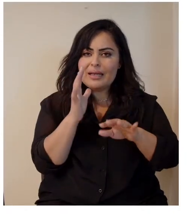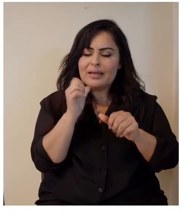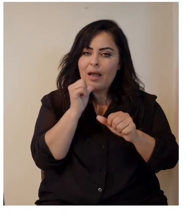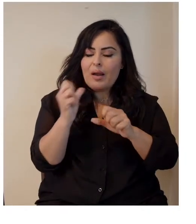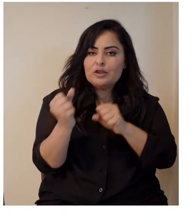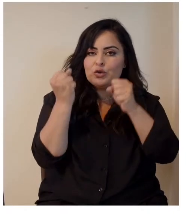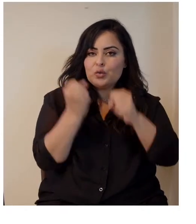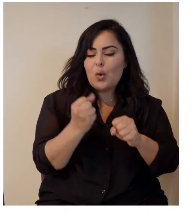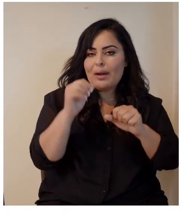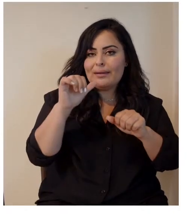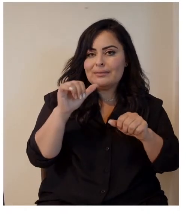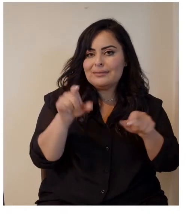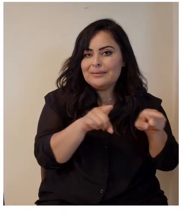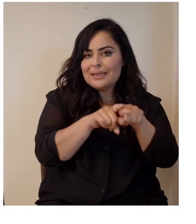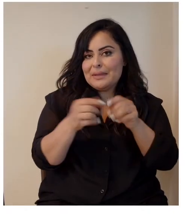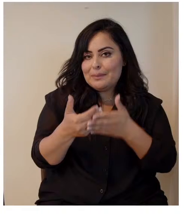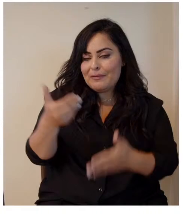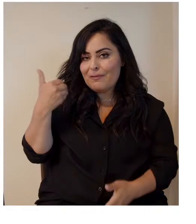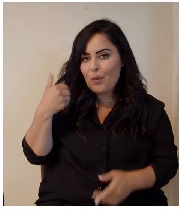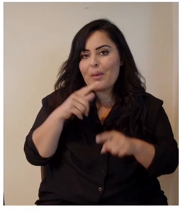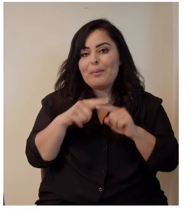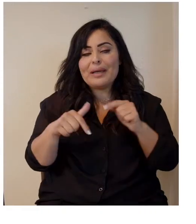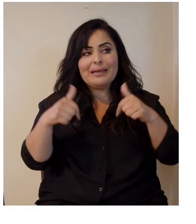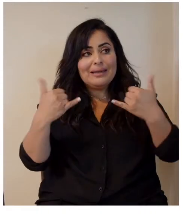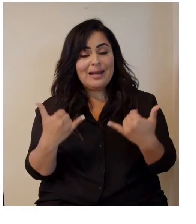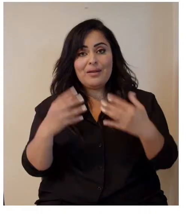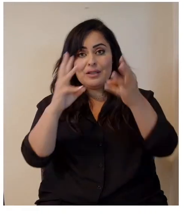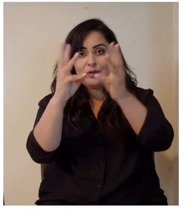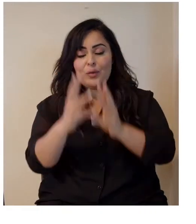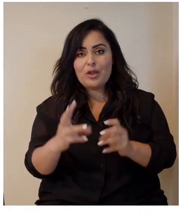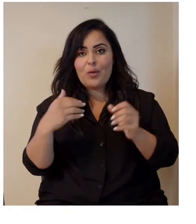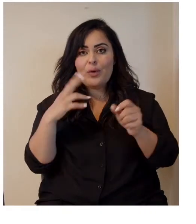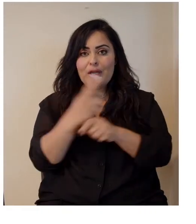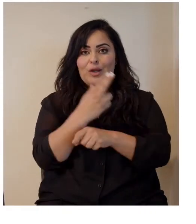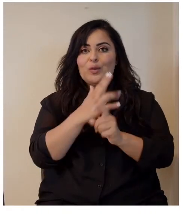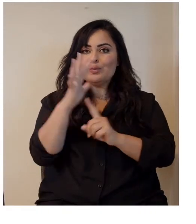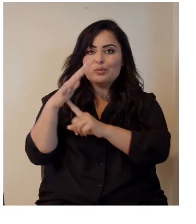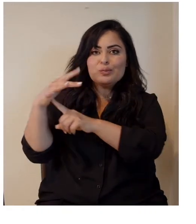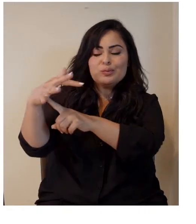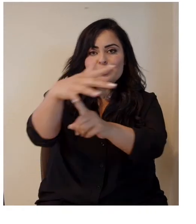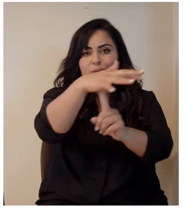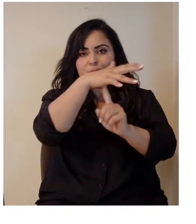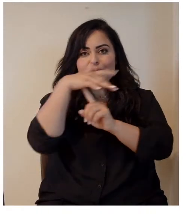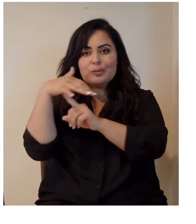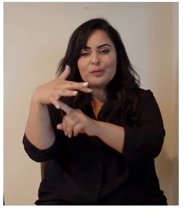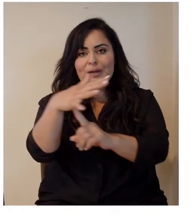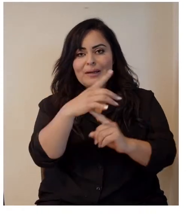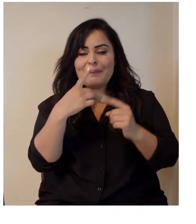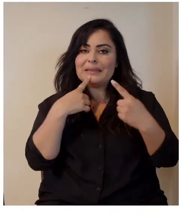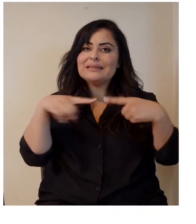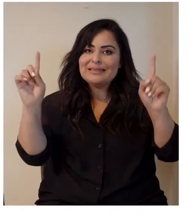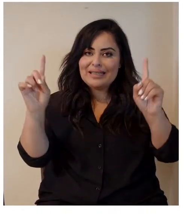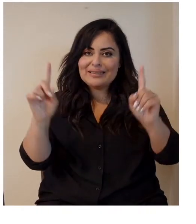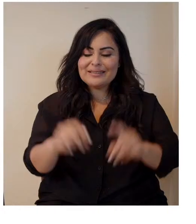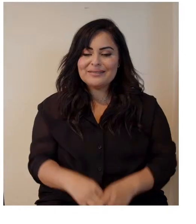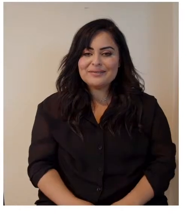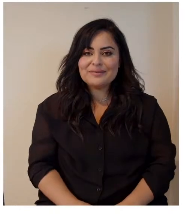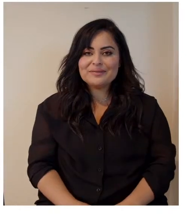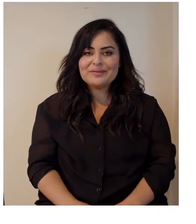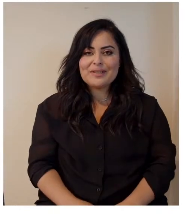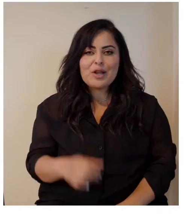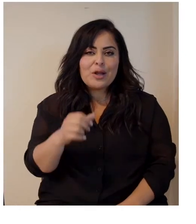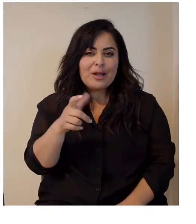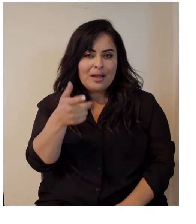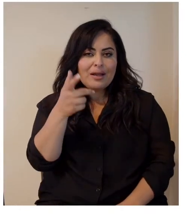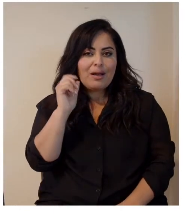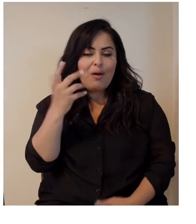recently. Also, with the current weather, we've been able to fly rotary and fixed-wing aircraft on the fire, which has been a huge success. You heard a little